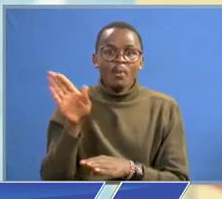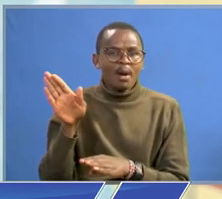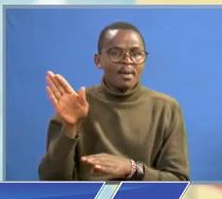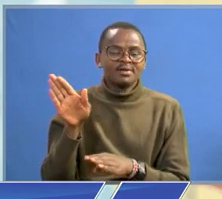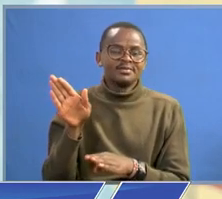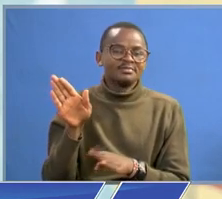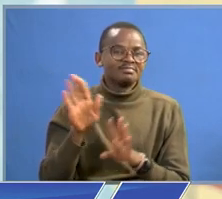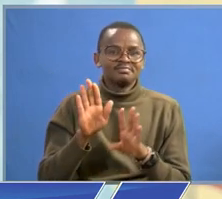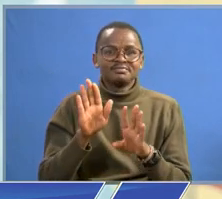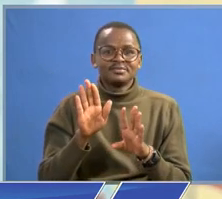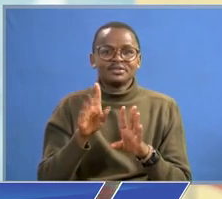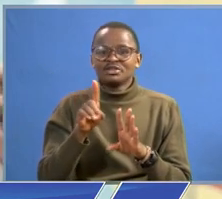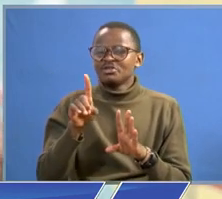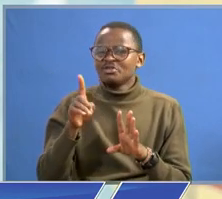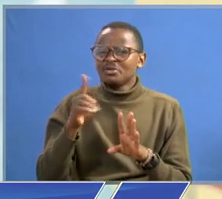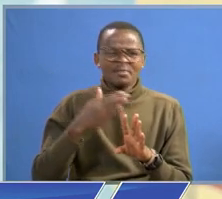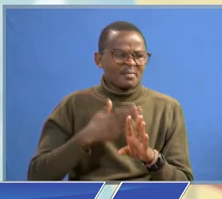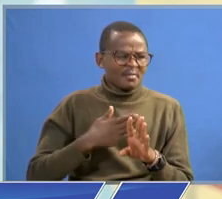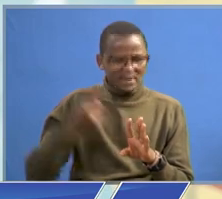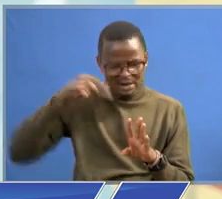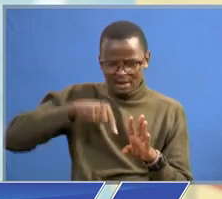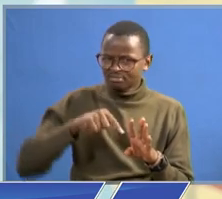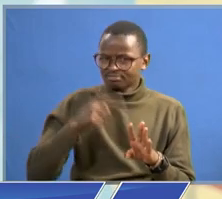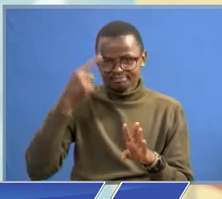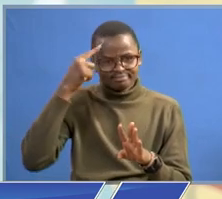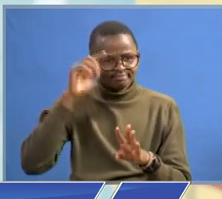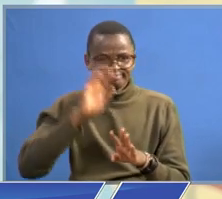nini. You come into my thoughts. So,